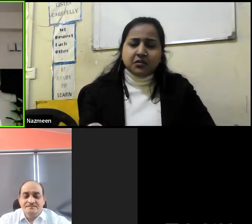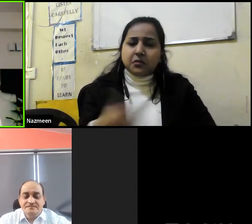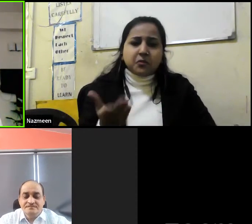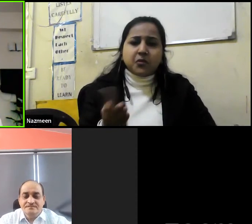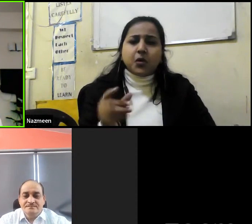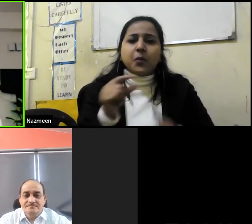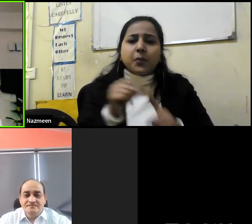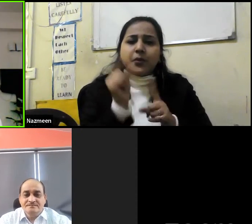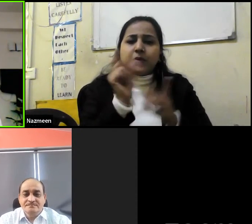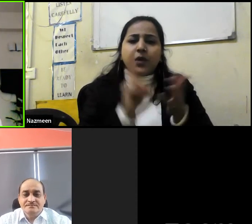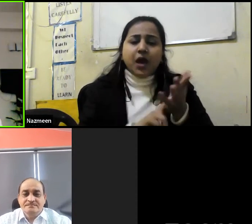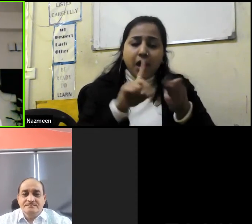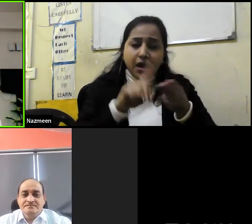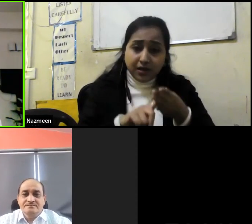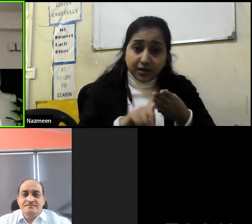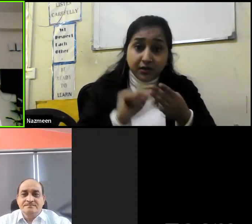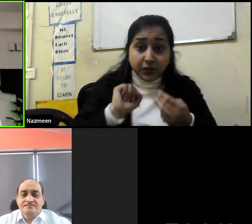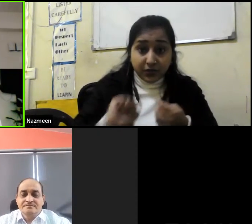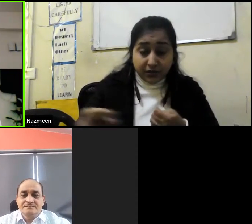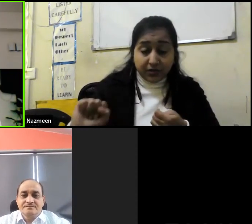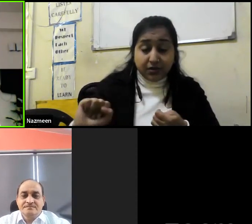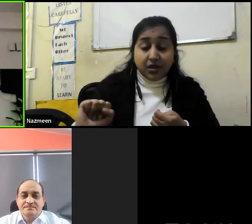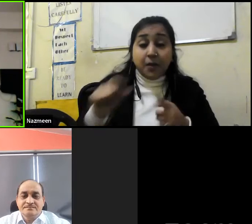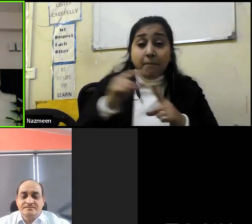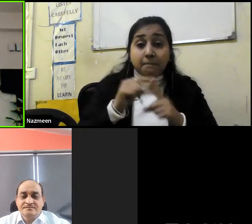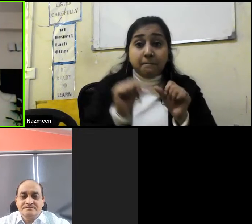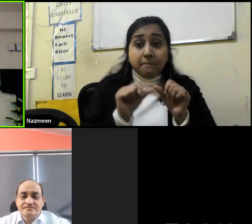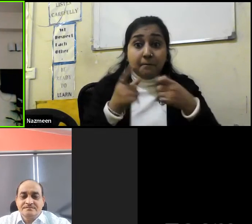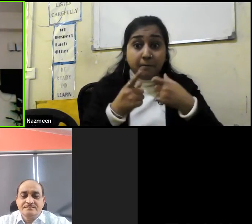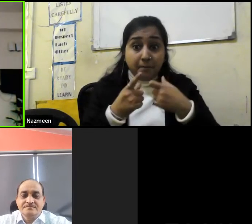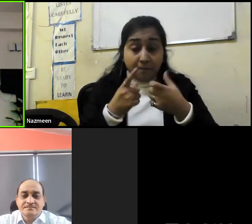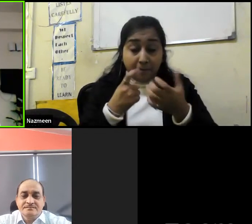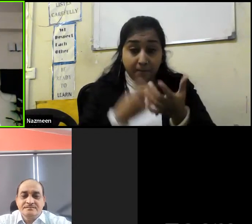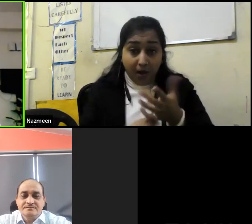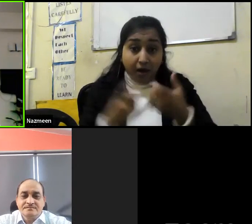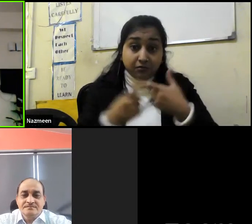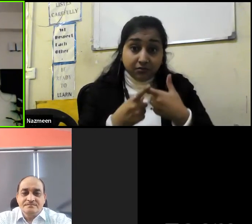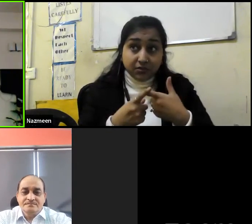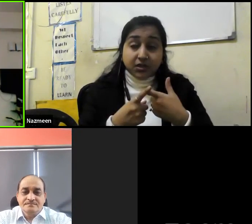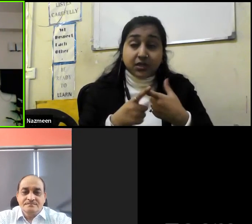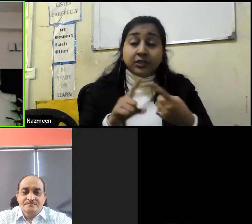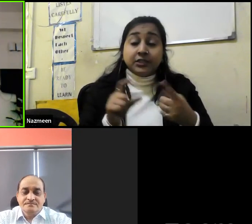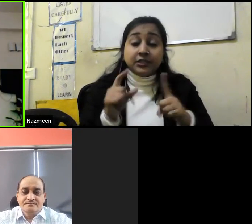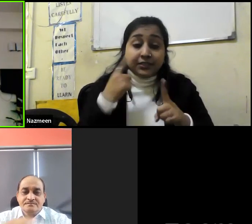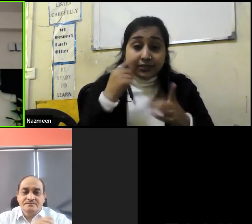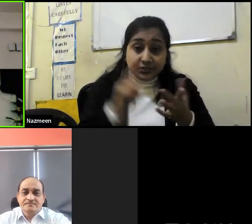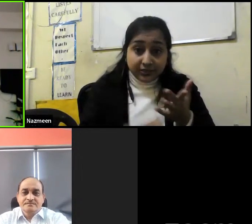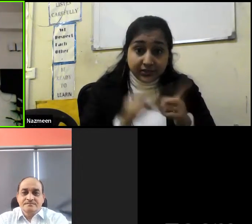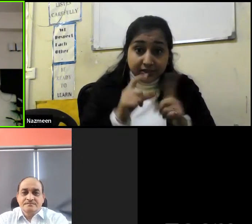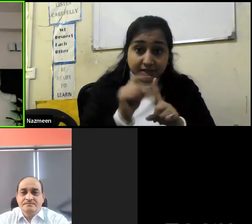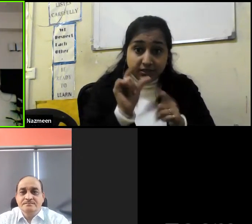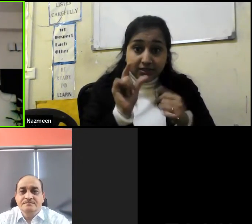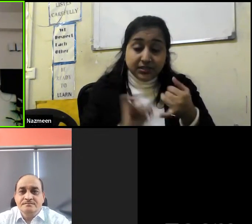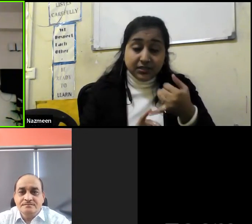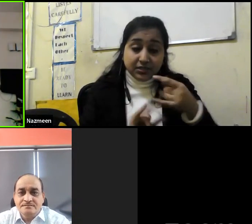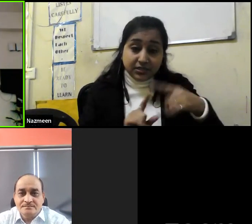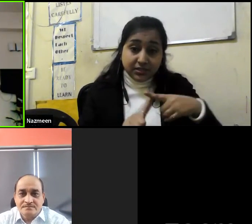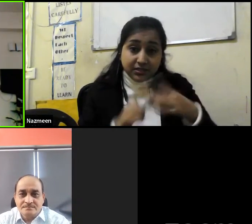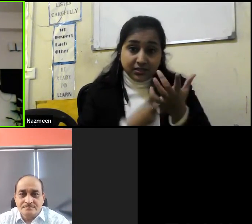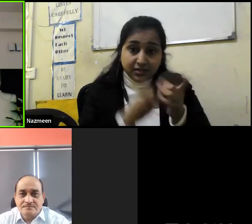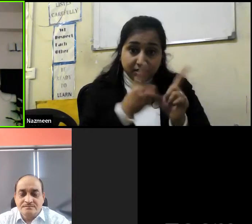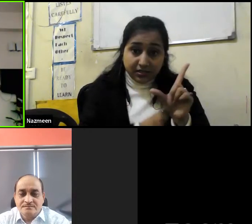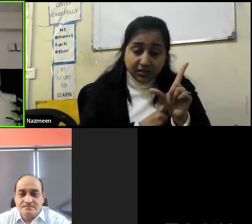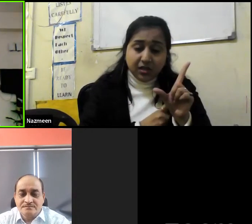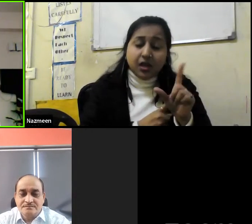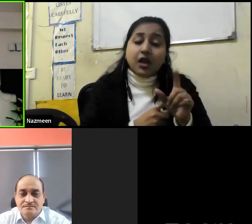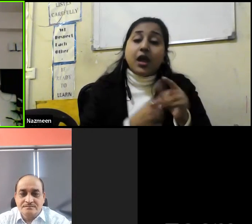Pune. The park acts as a bridge between industries and academia to make available resources and expertise from